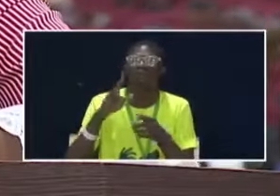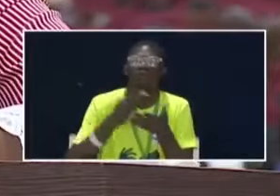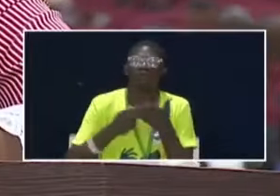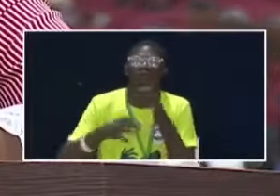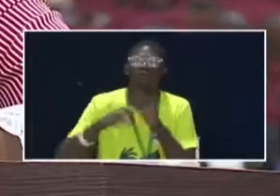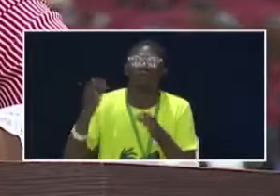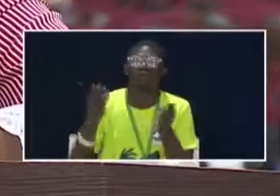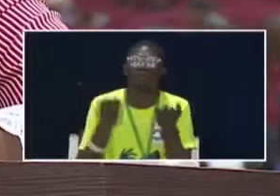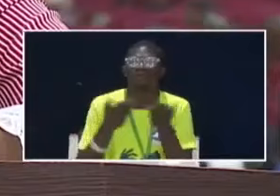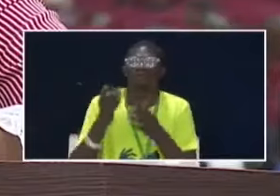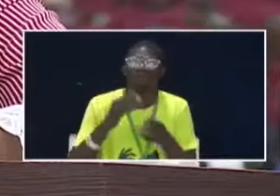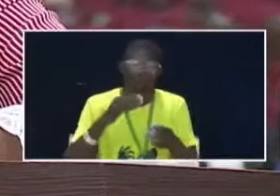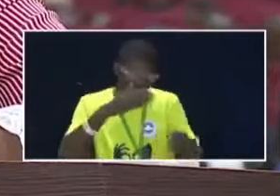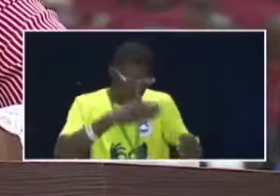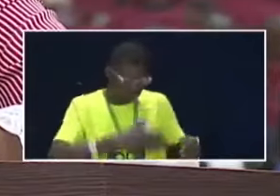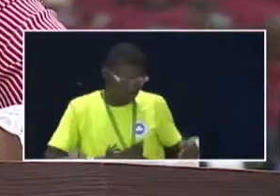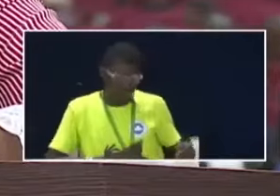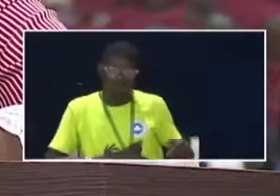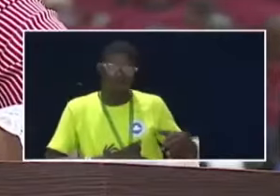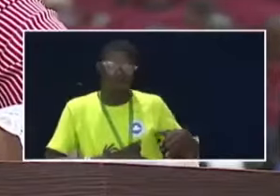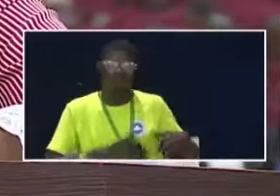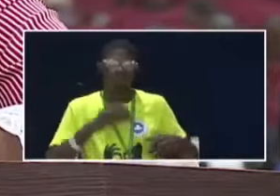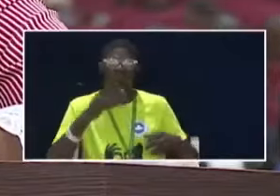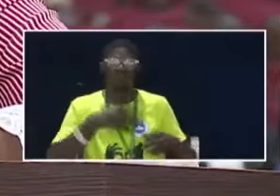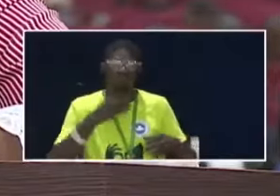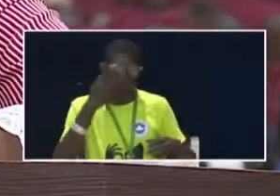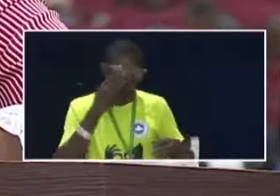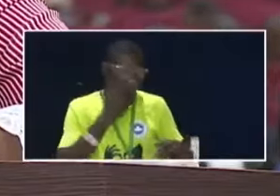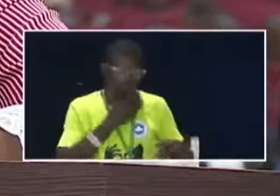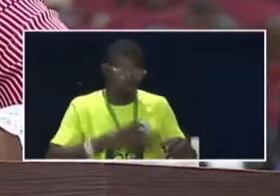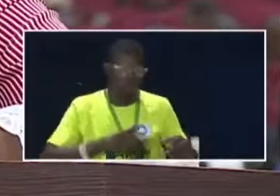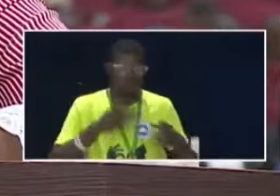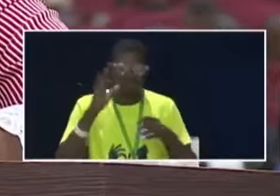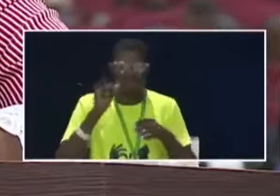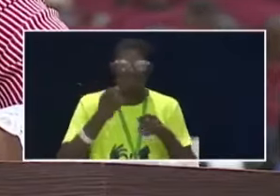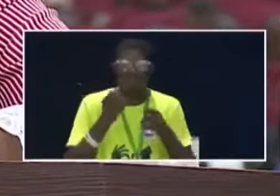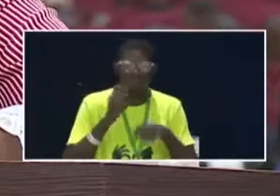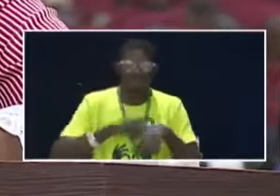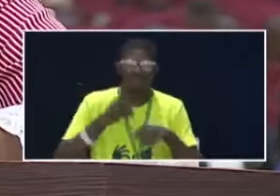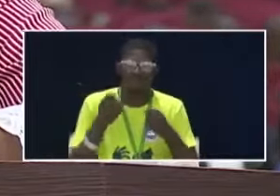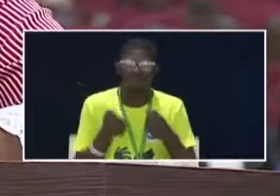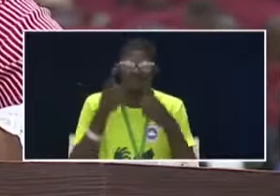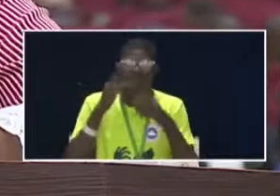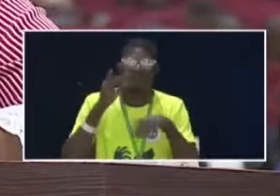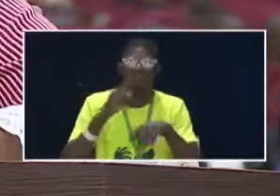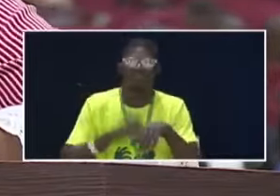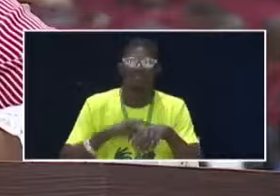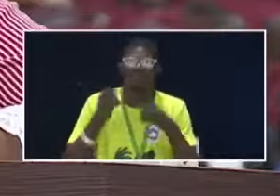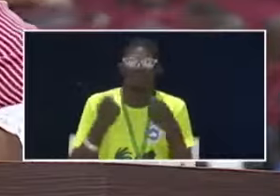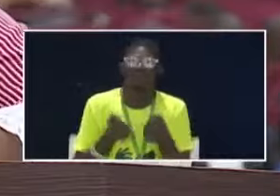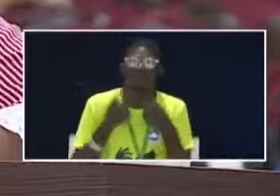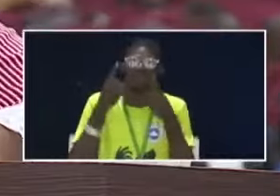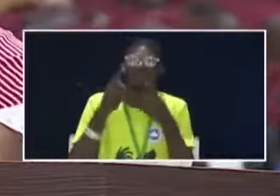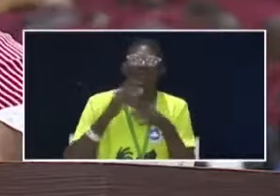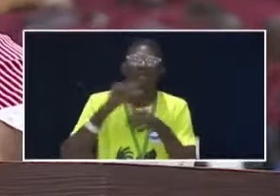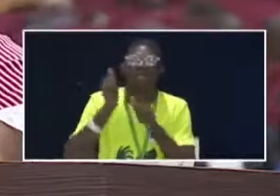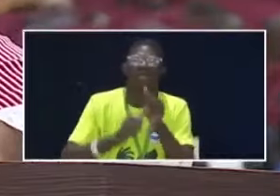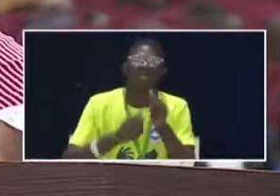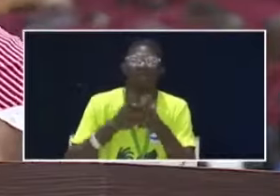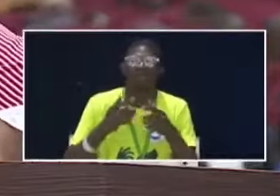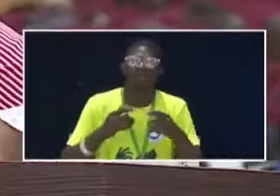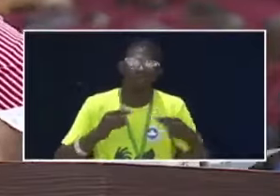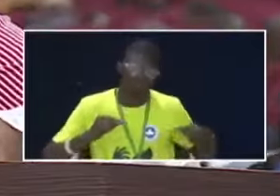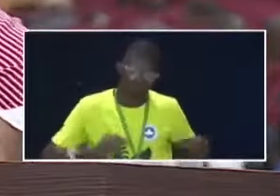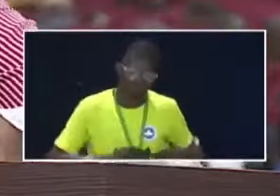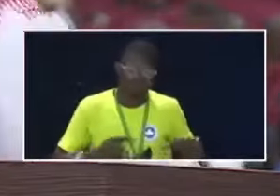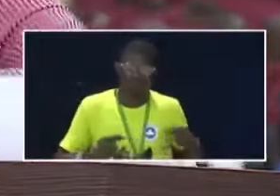service and placed it on her stomach. And by the time she woke up, every